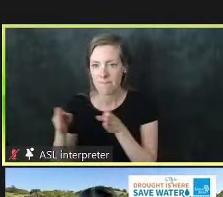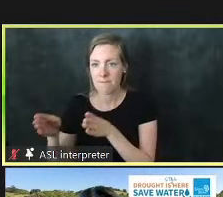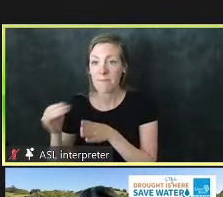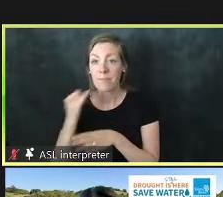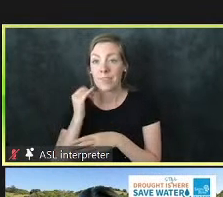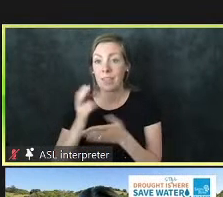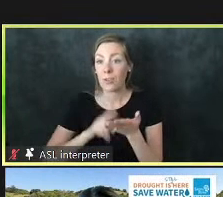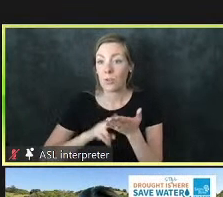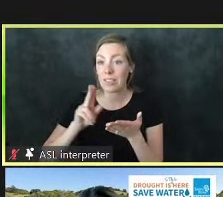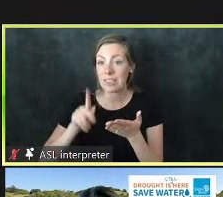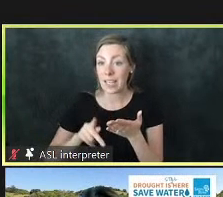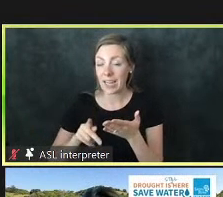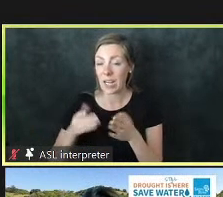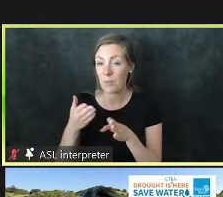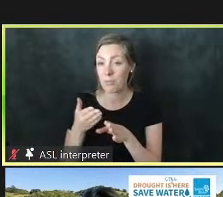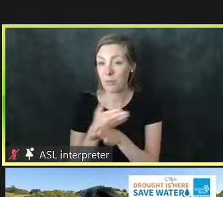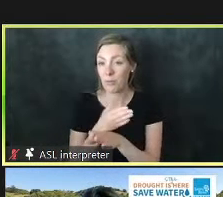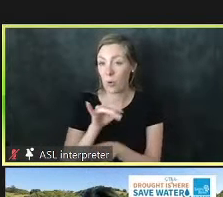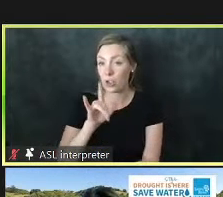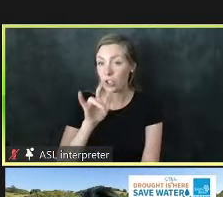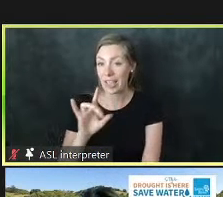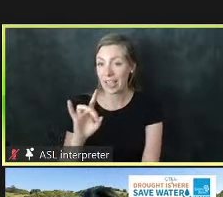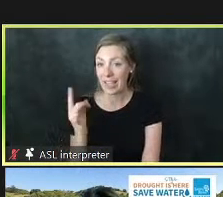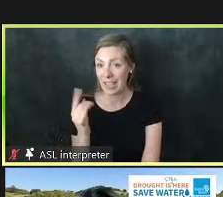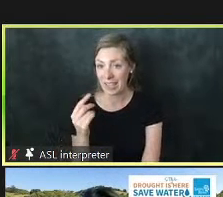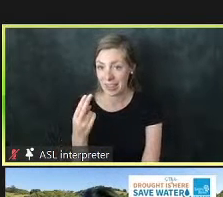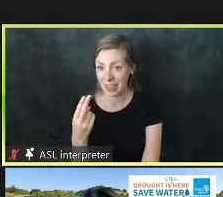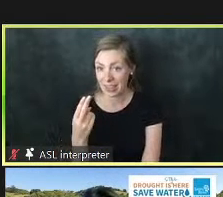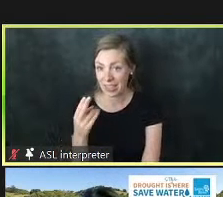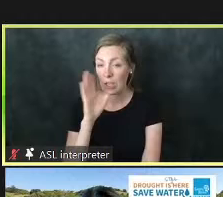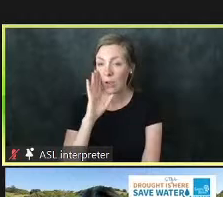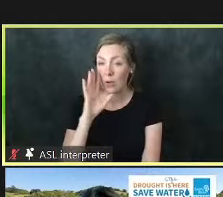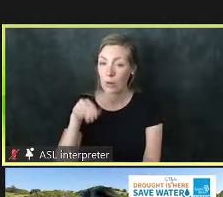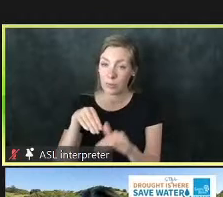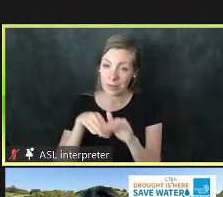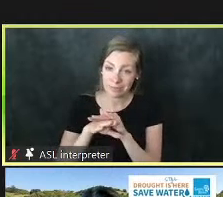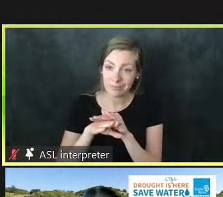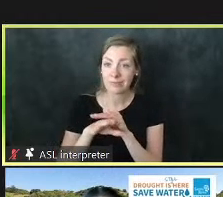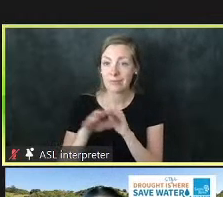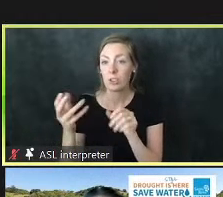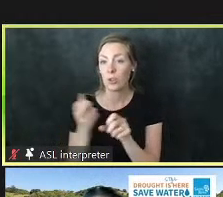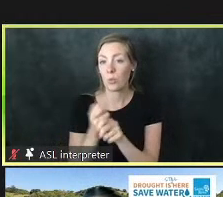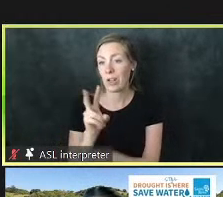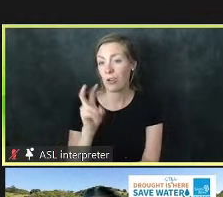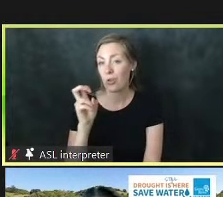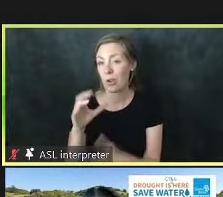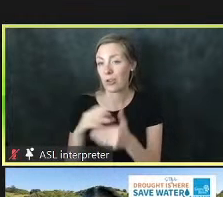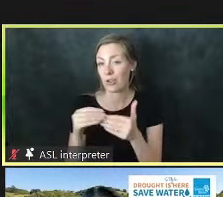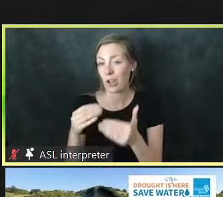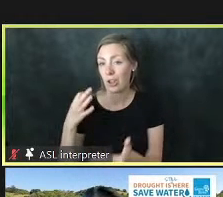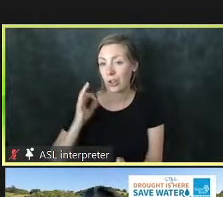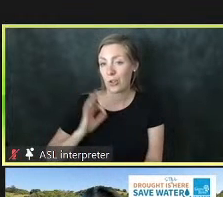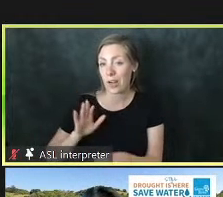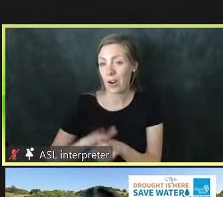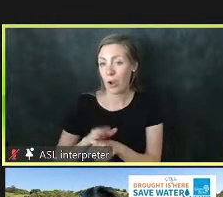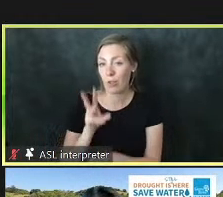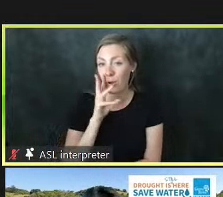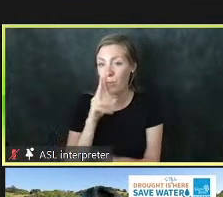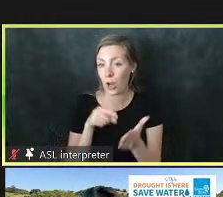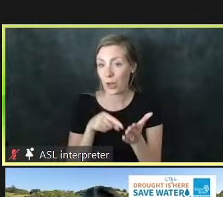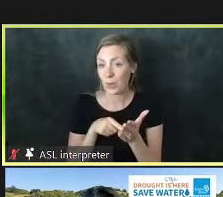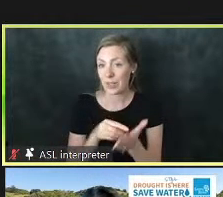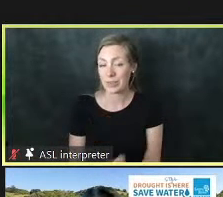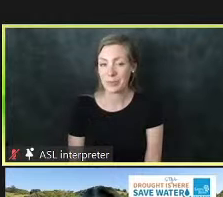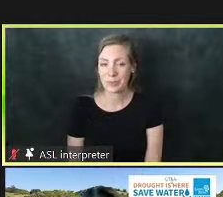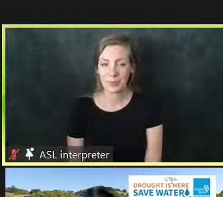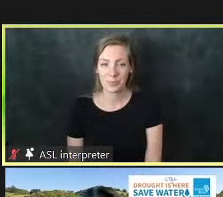mensualmente. up Eso before usted puede July 8th? va a Enter inscribirse to win a antes de $200 credit on their water bill. y Next pues va a slide, recibir